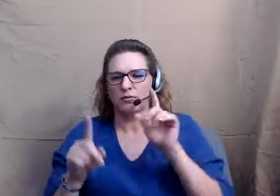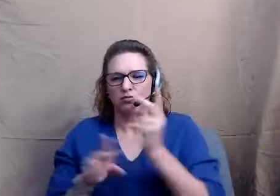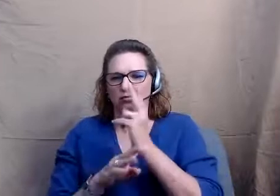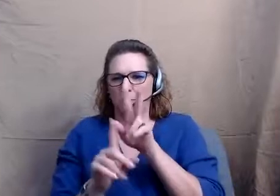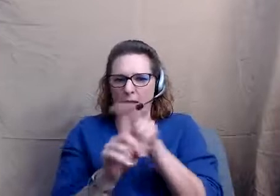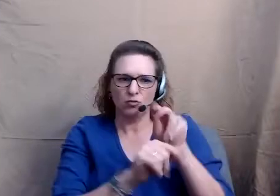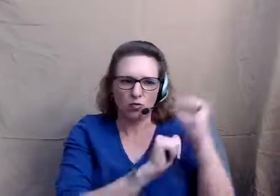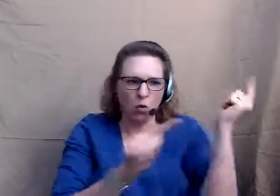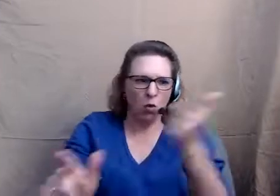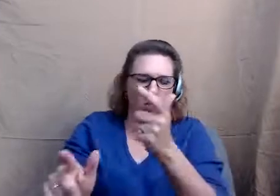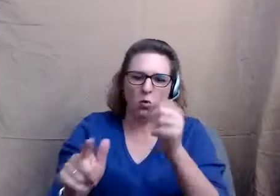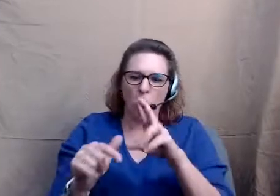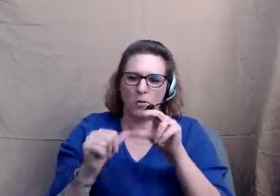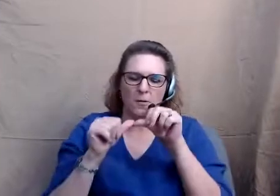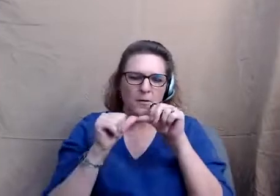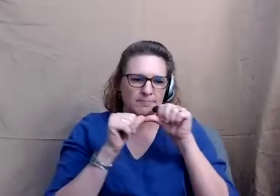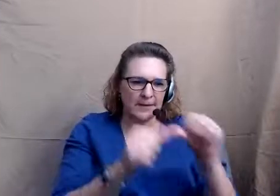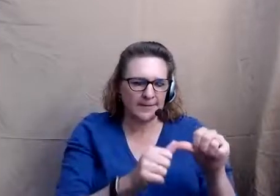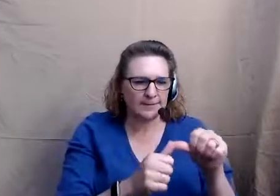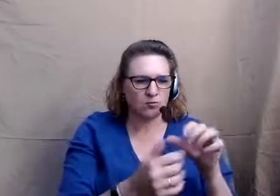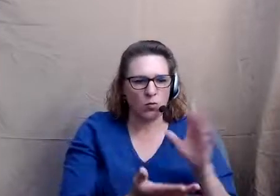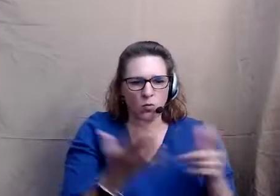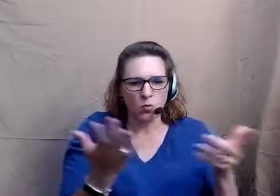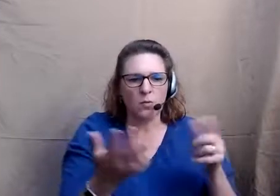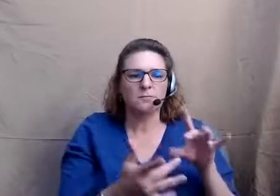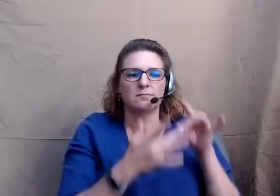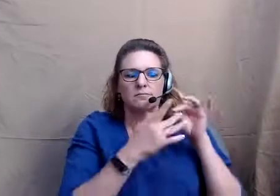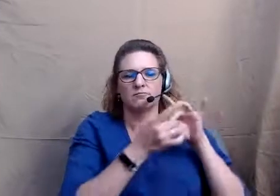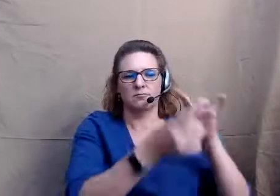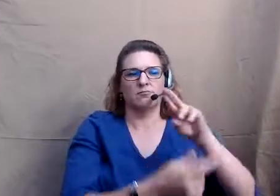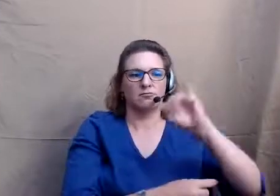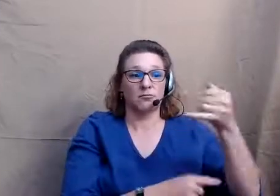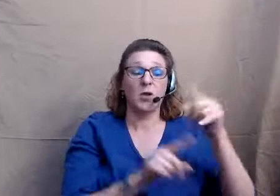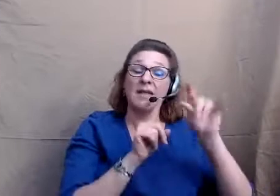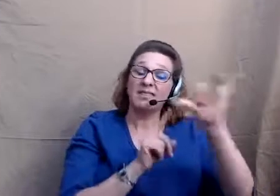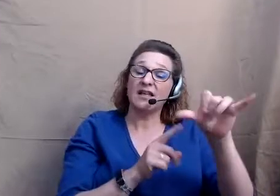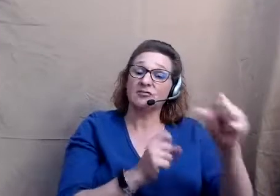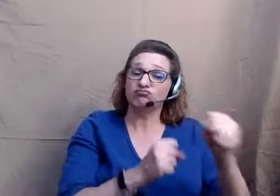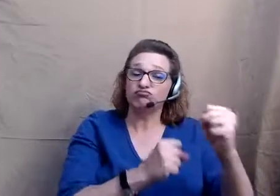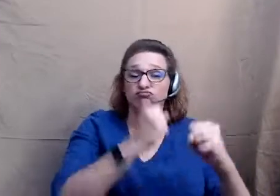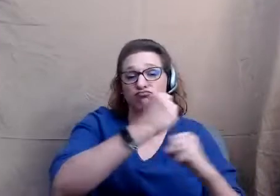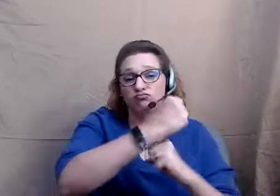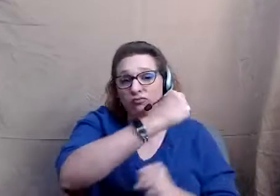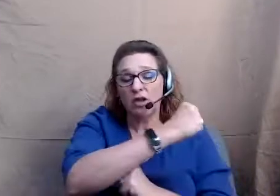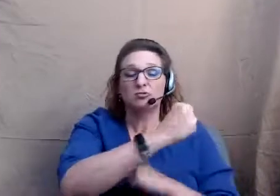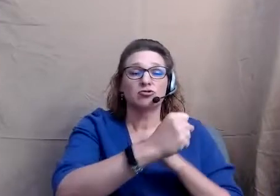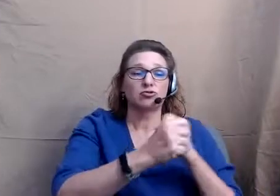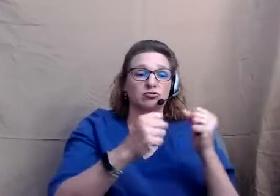of what's special about restorative justice. But it is a concrete strategy that we can talk about that communities are